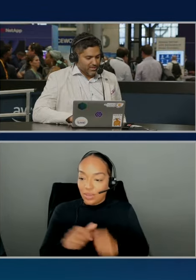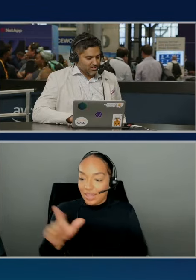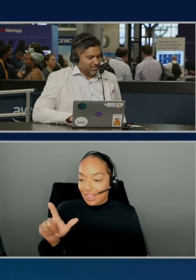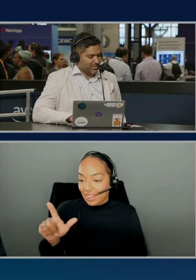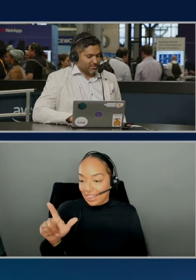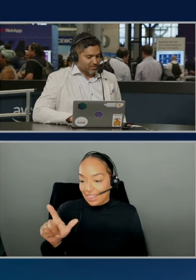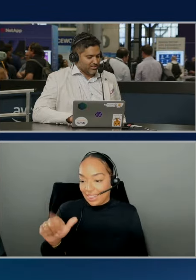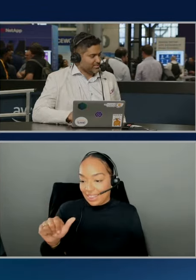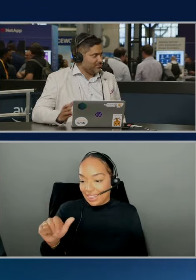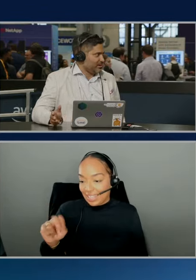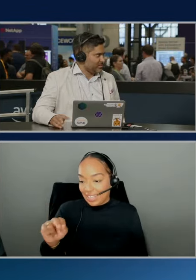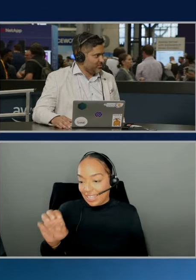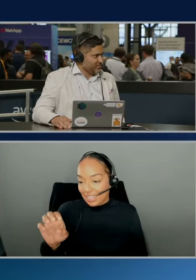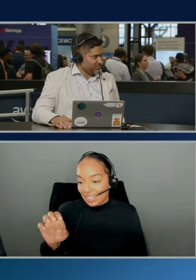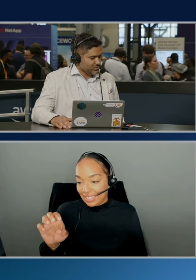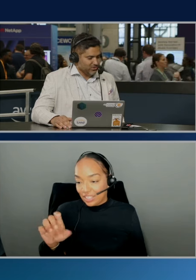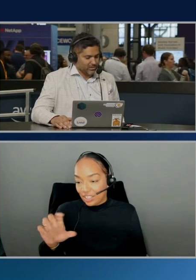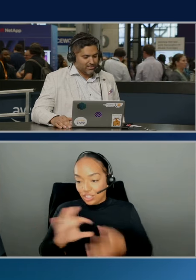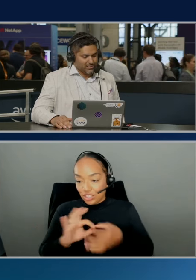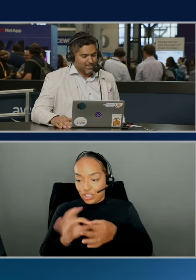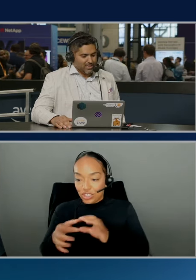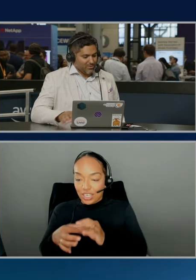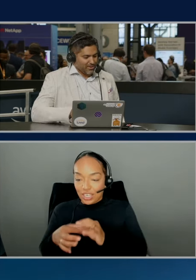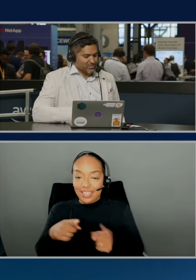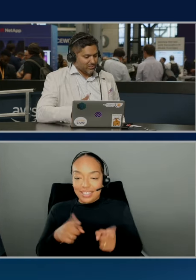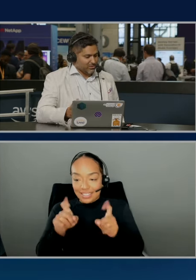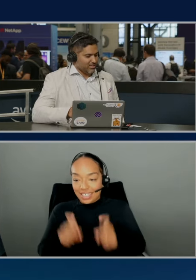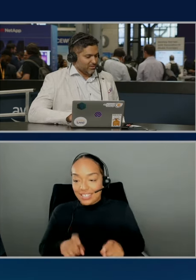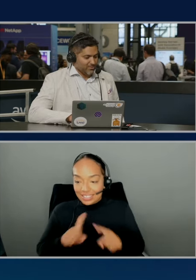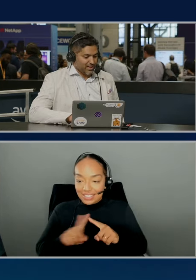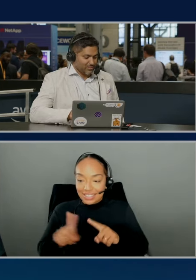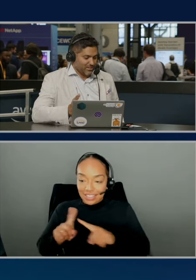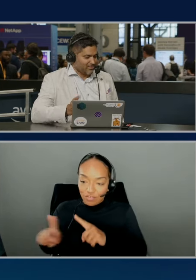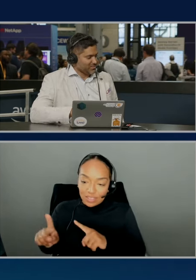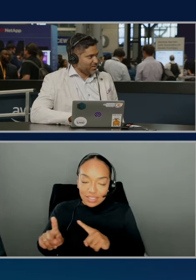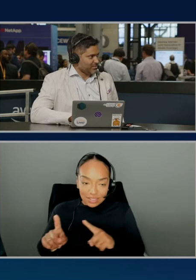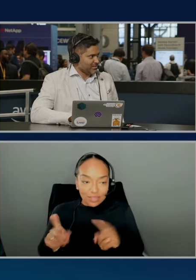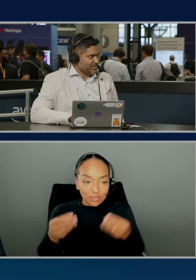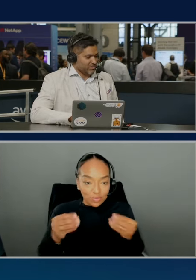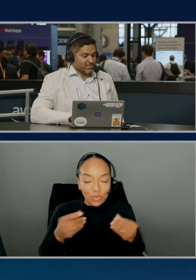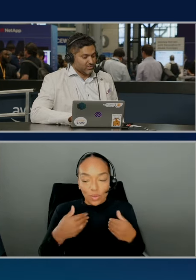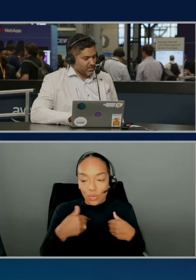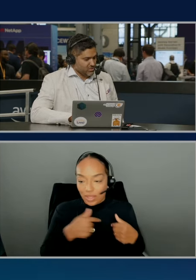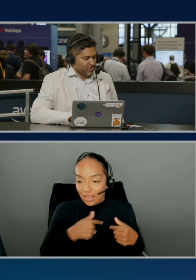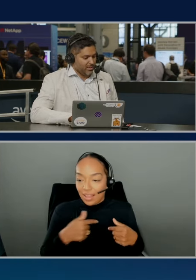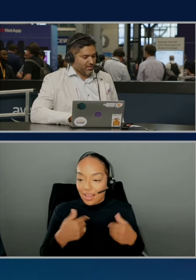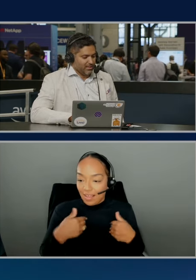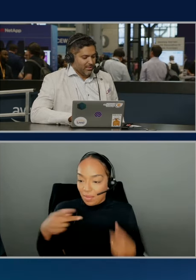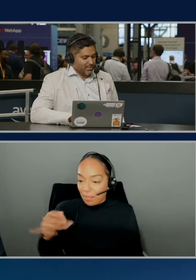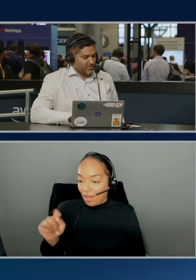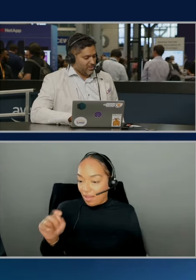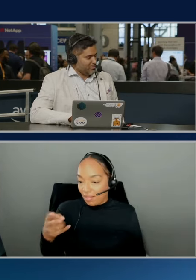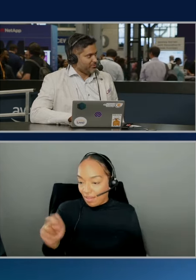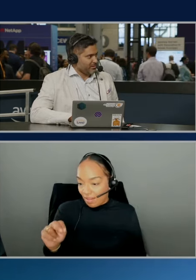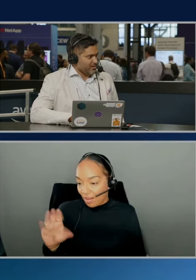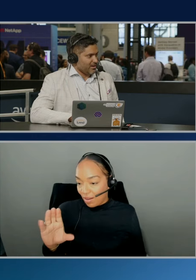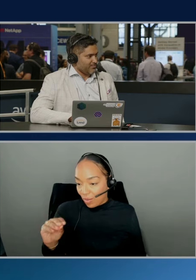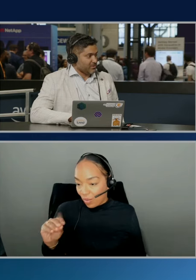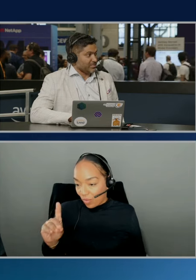with LangChain. They're testing various vector stores, and we've actually loaded it. We actually have some Python code in this launch blog that's